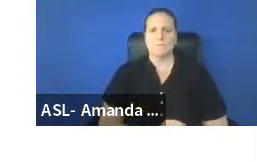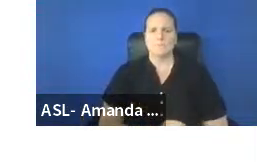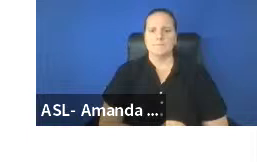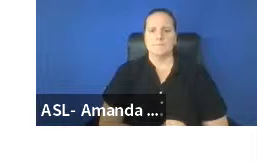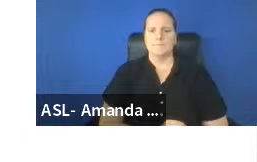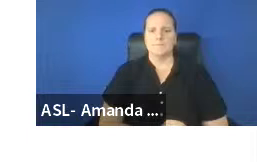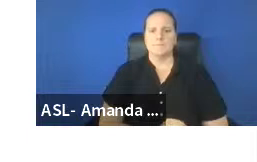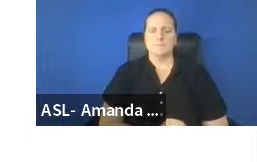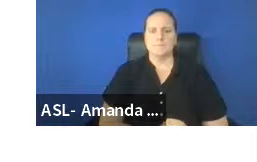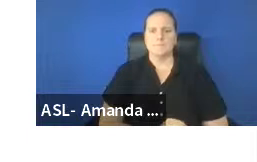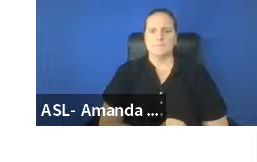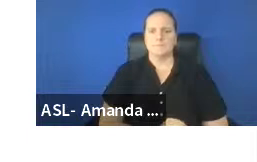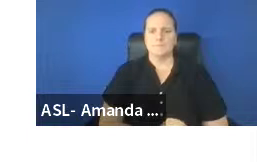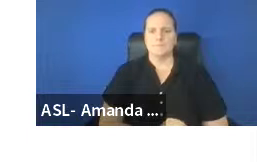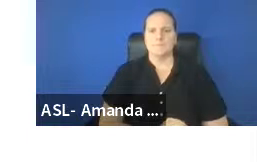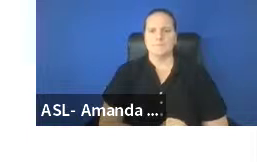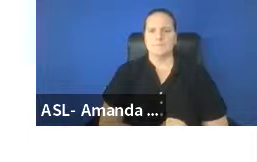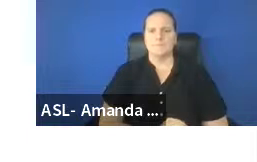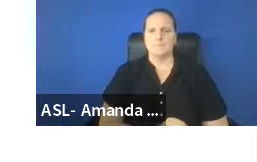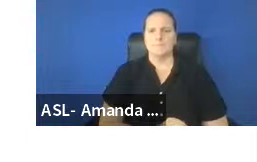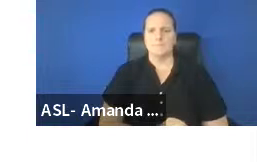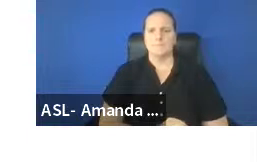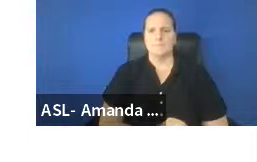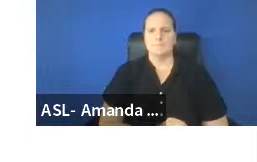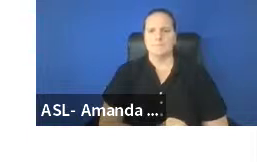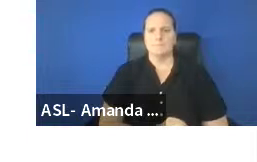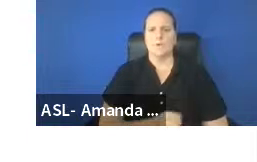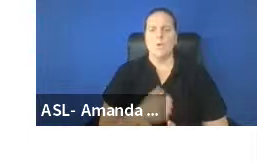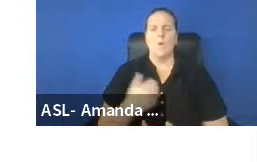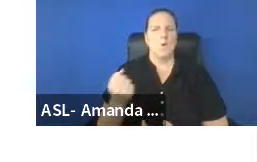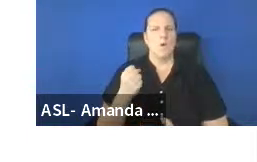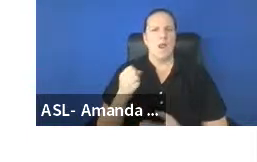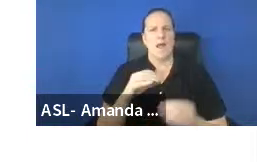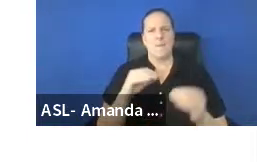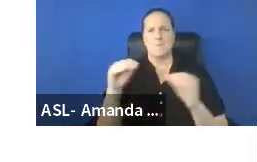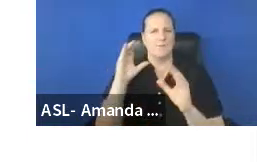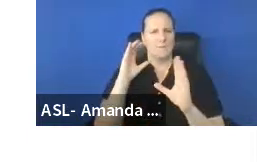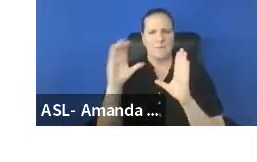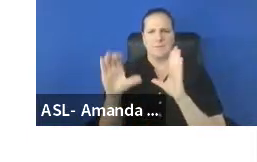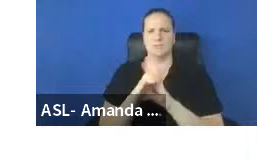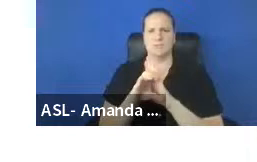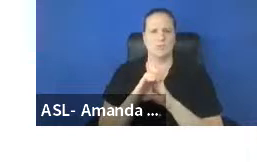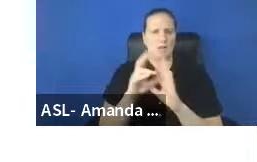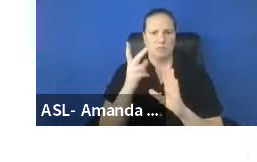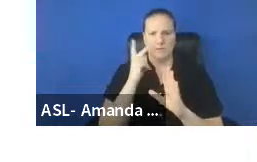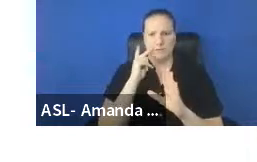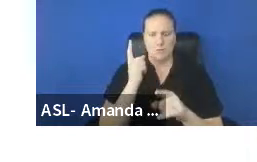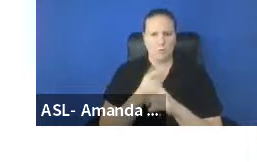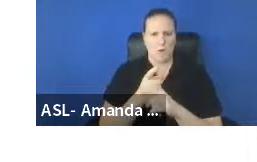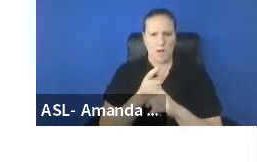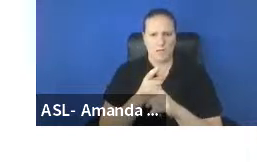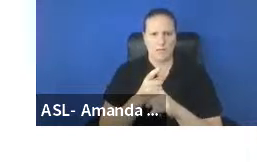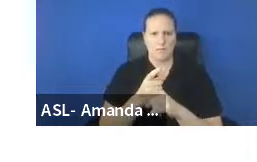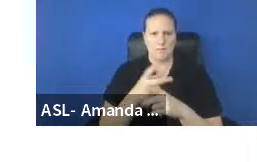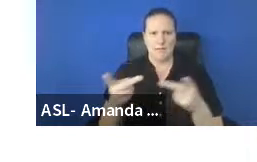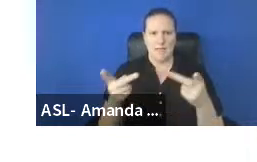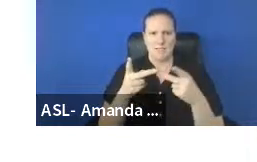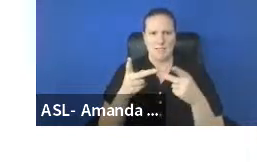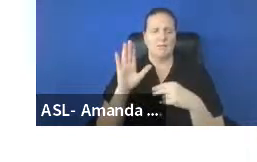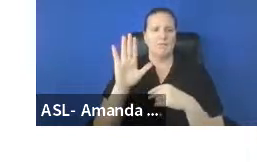Hold on one second. I'm moving my icon so I can see the right side of the screen.